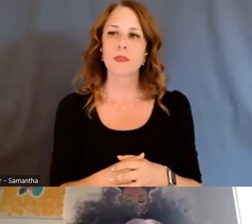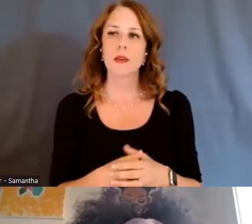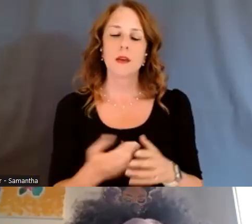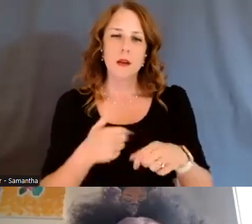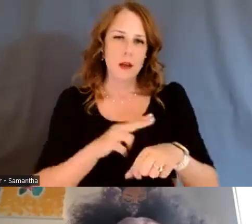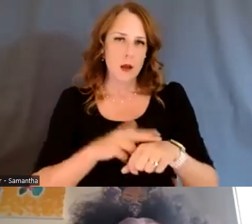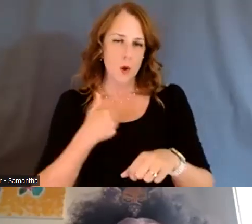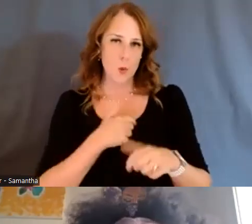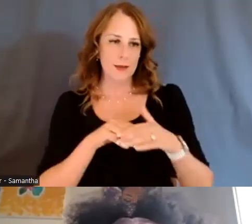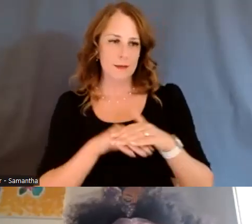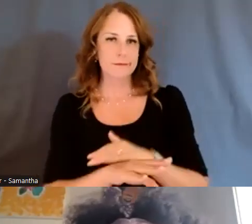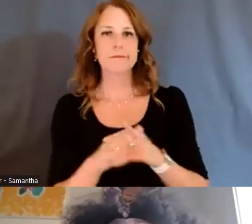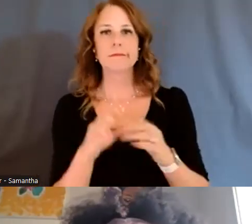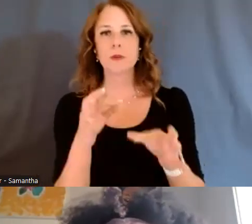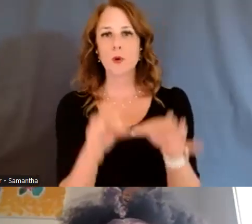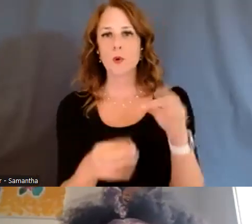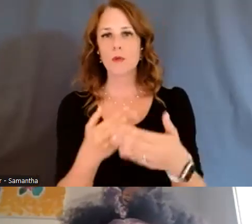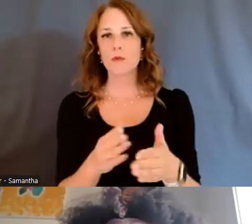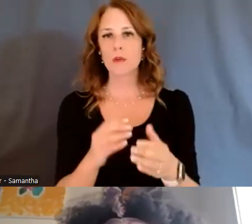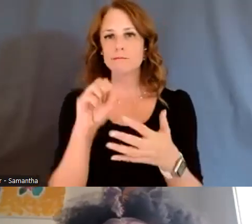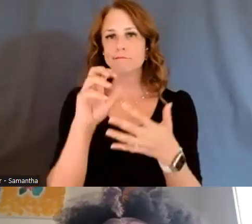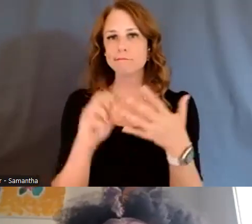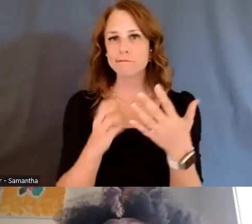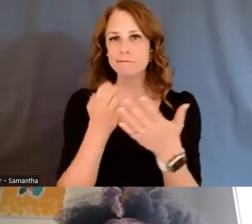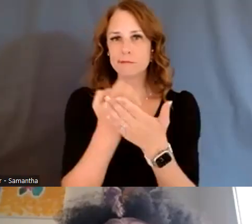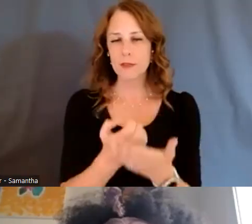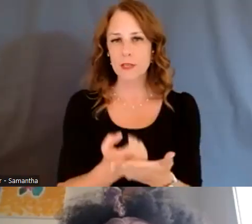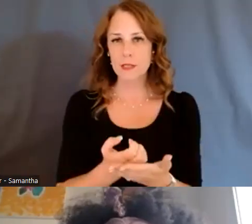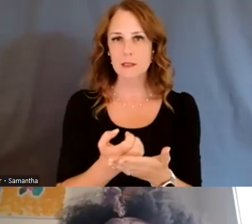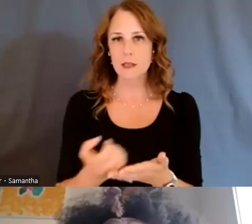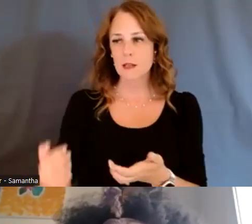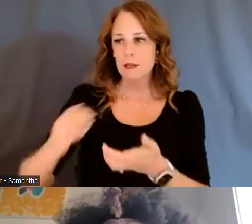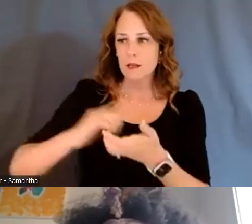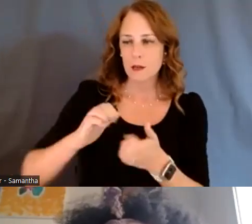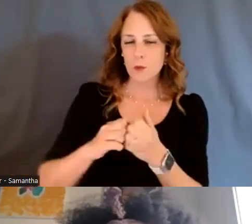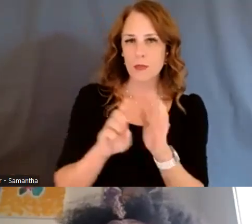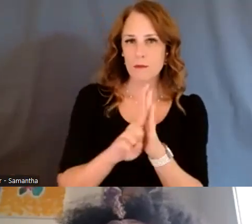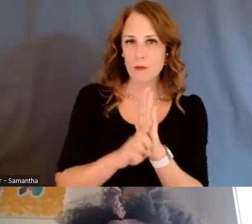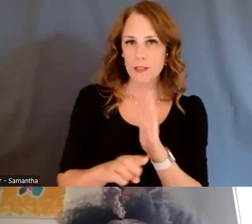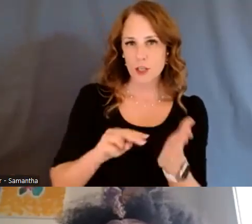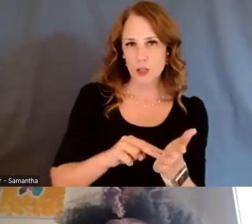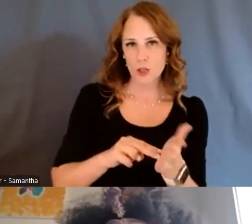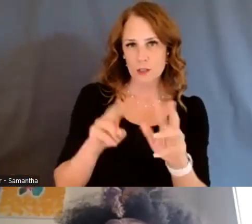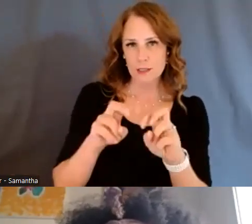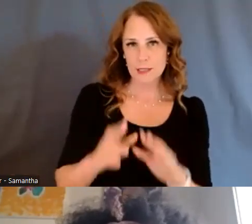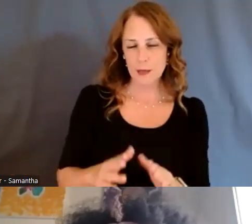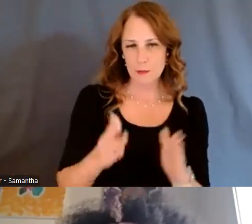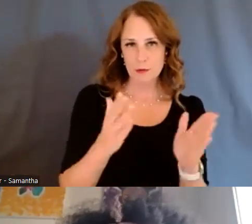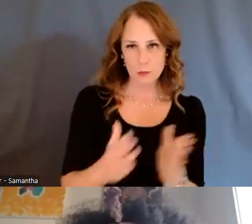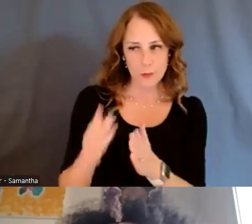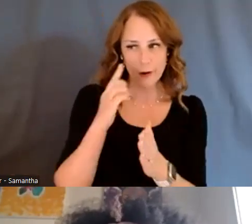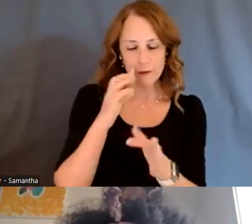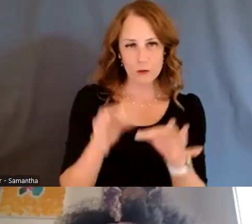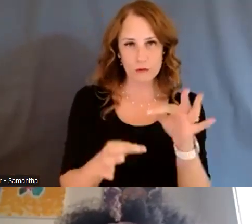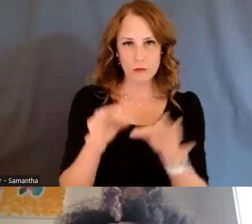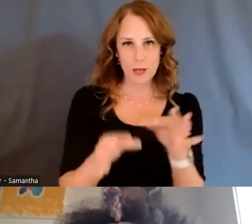into the courtroom and present the evidence and work with the forensic nurse examiners to prep them for trial and to put them on, as well as